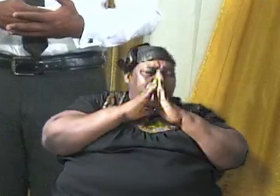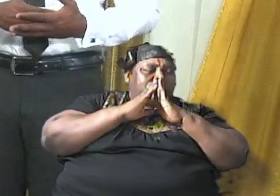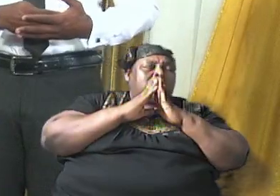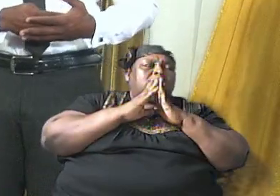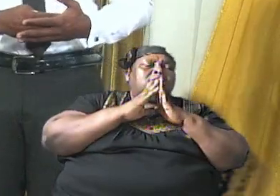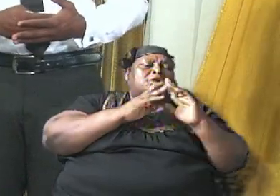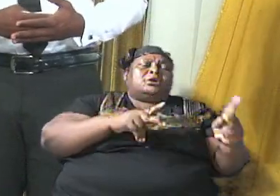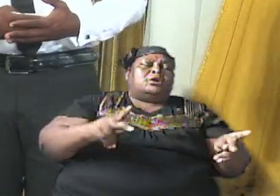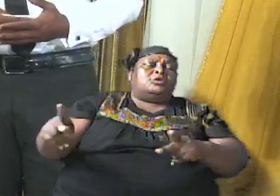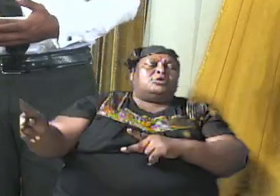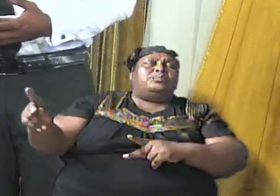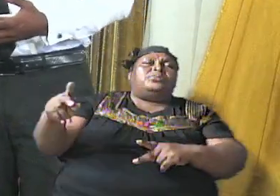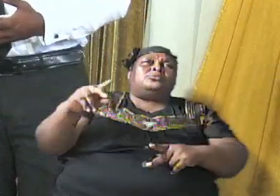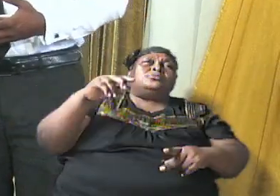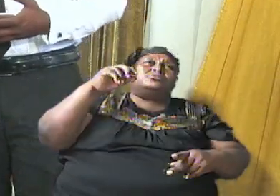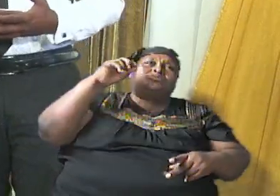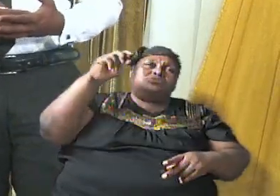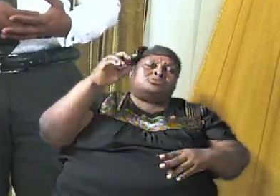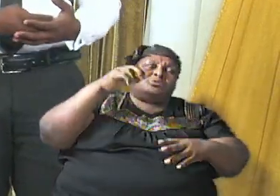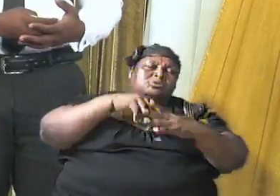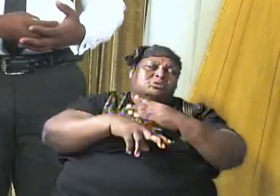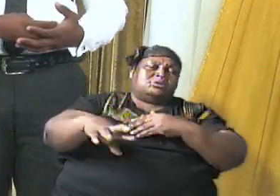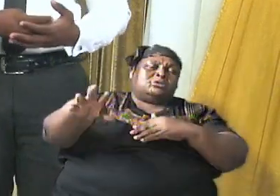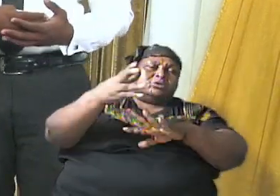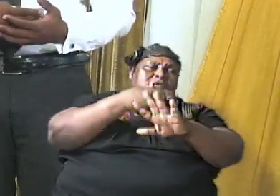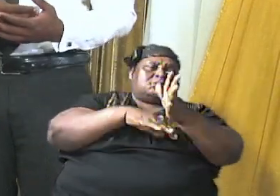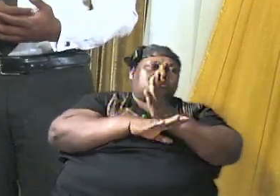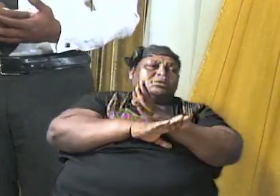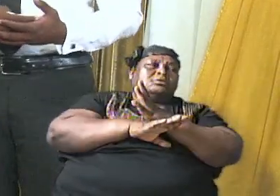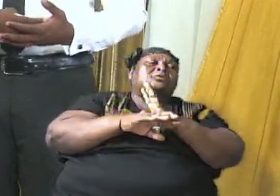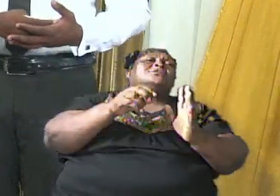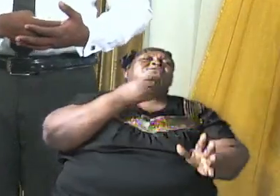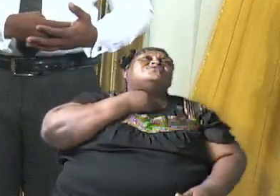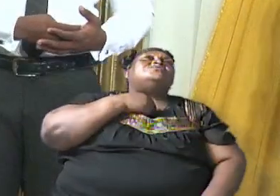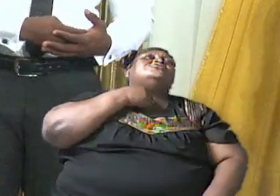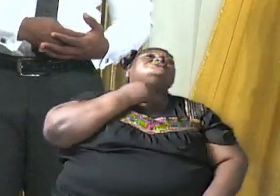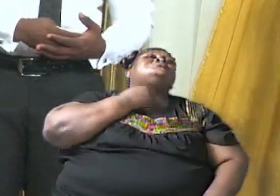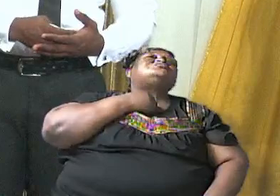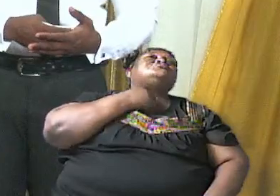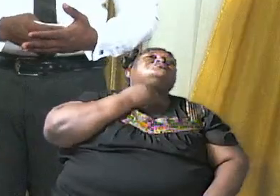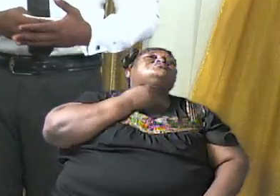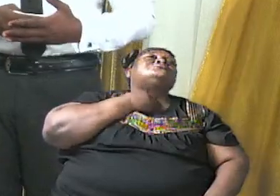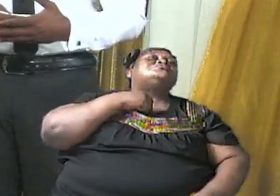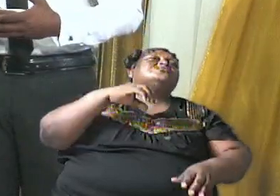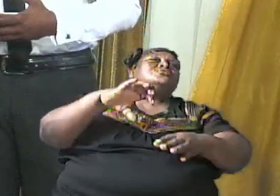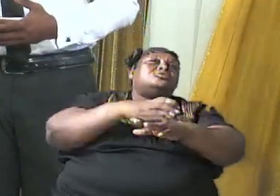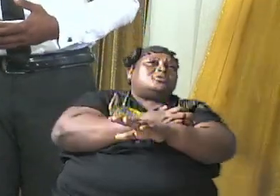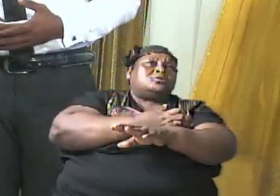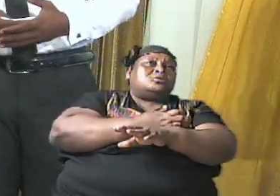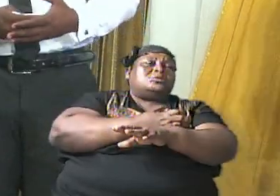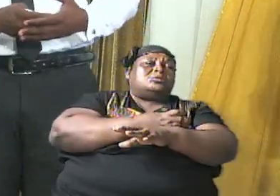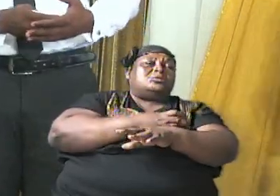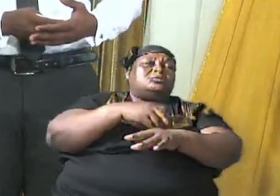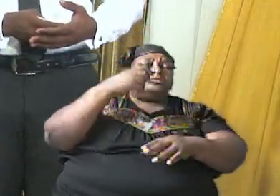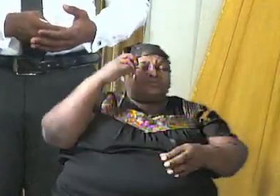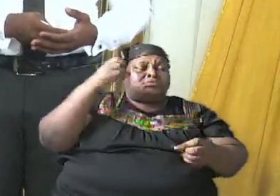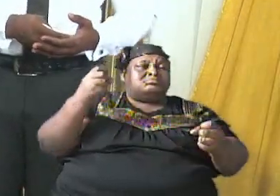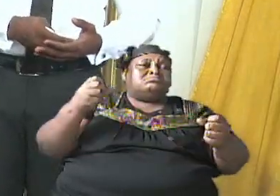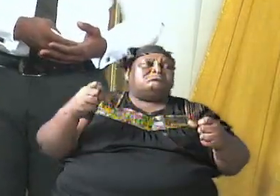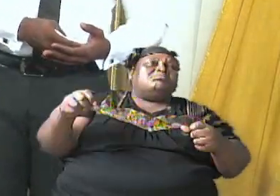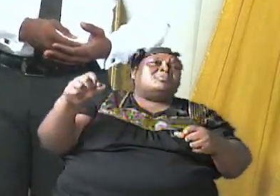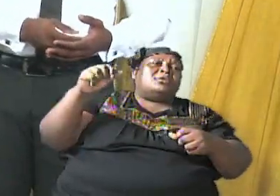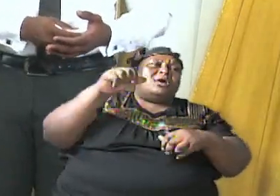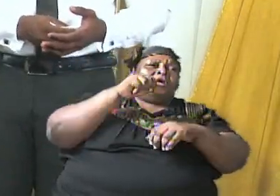and we place, sir, in your hand for the throat cancer. Lord Jesus, God, there's see a sign of